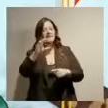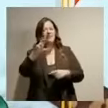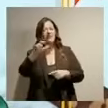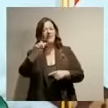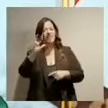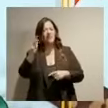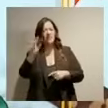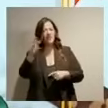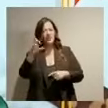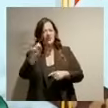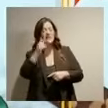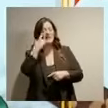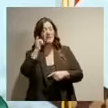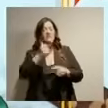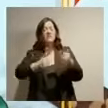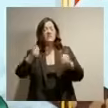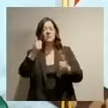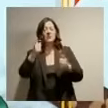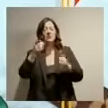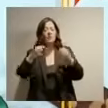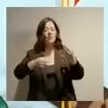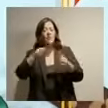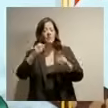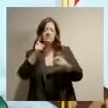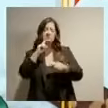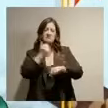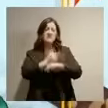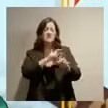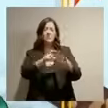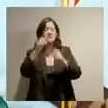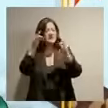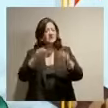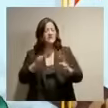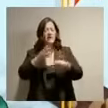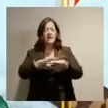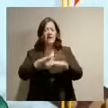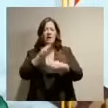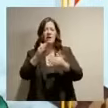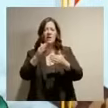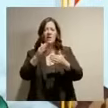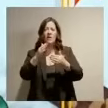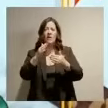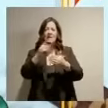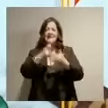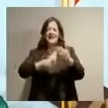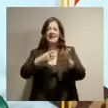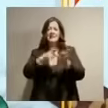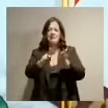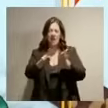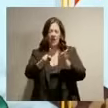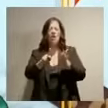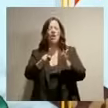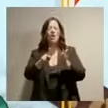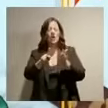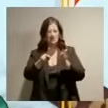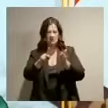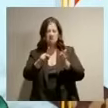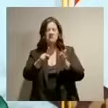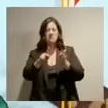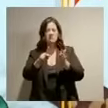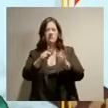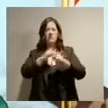The California Supreme Court is set to make a determination on whether the Taxpayer Protection Act gets on the ballot. And amid this discussion